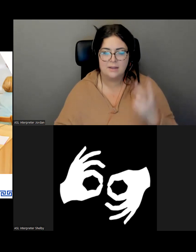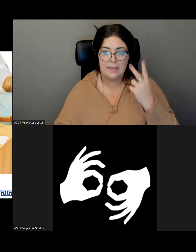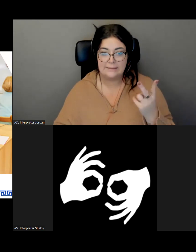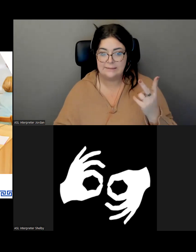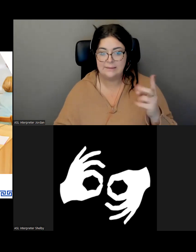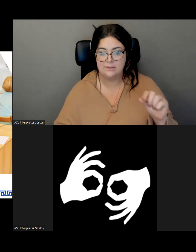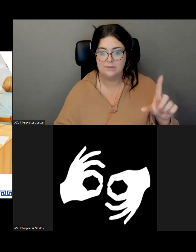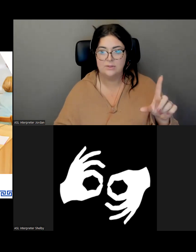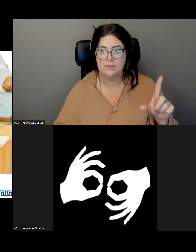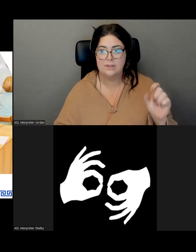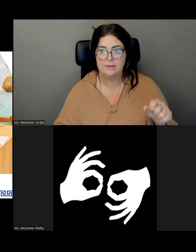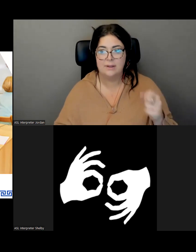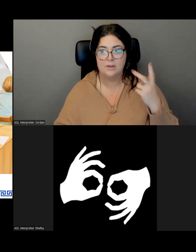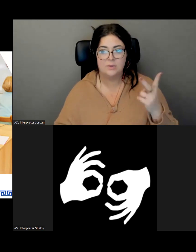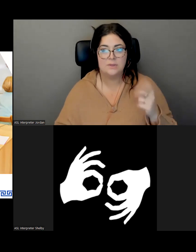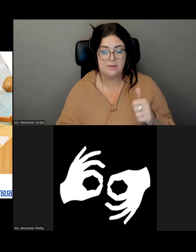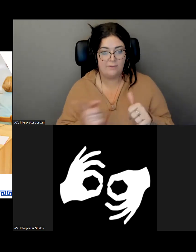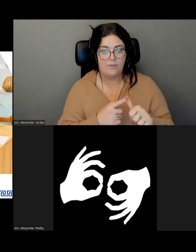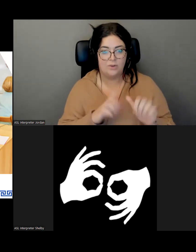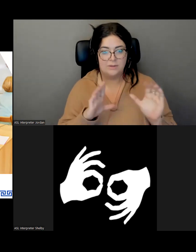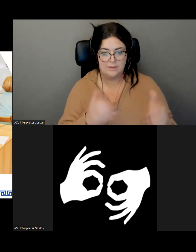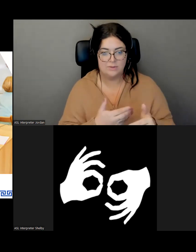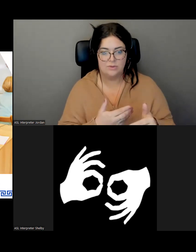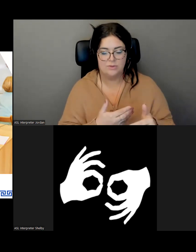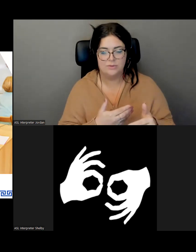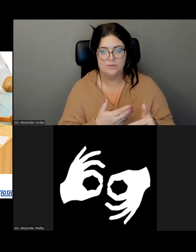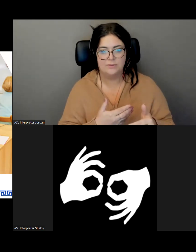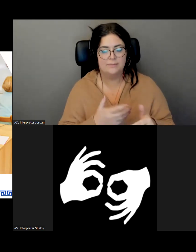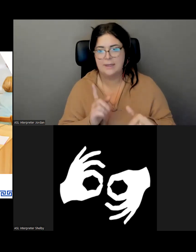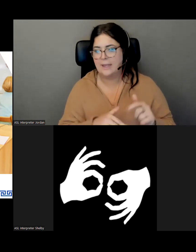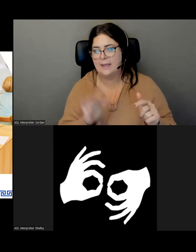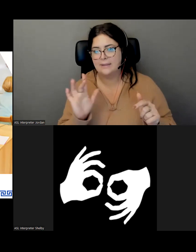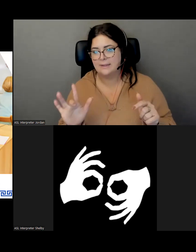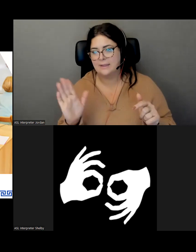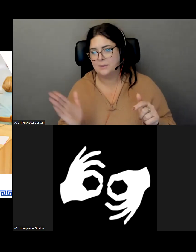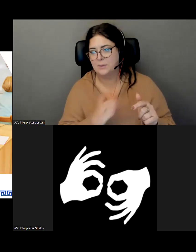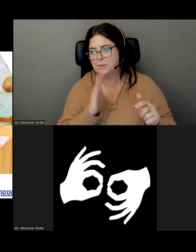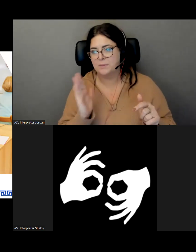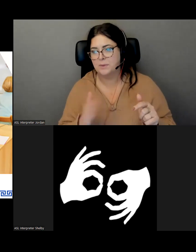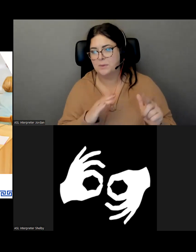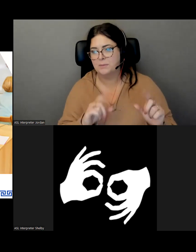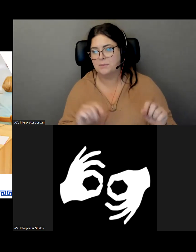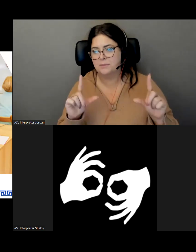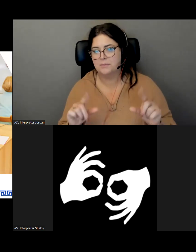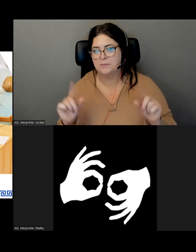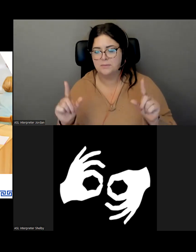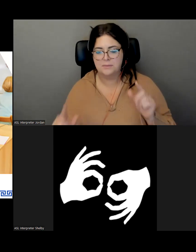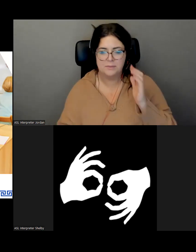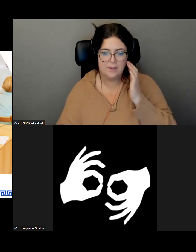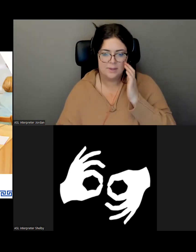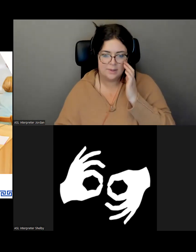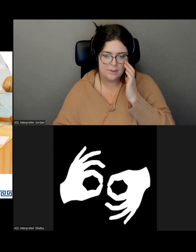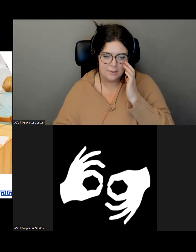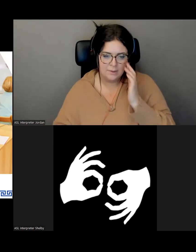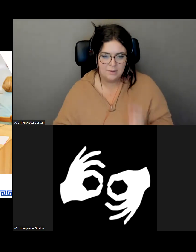screen. Yeah, so you see the intro slide? I do, yes. But it's not letting me